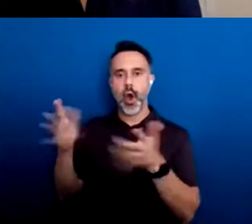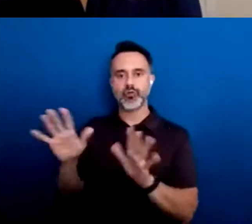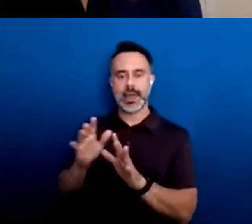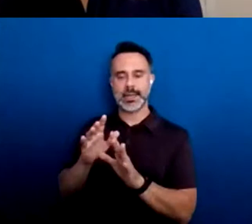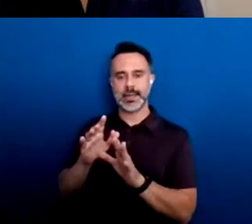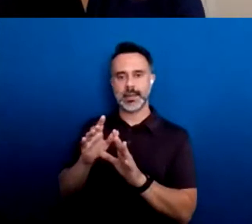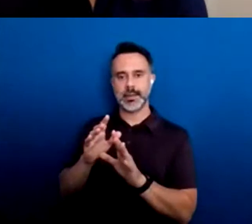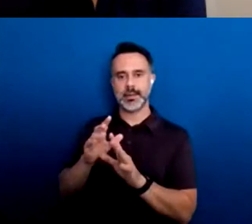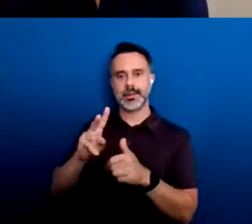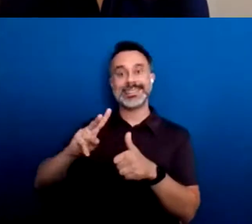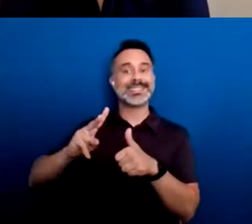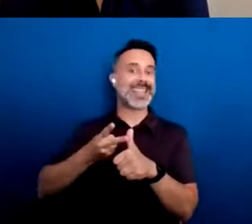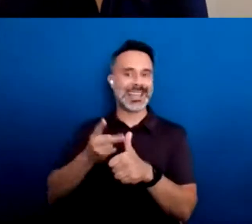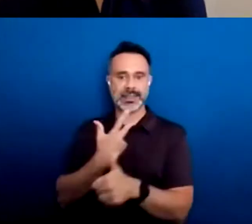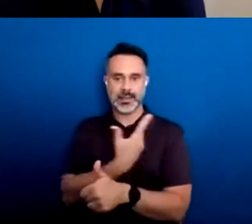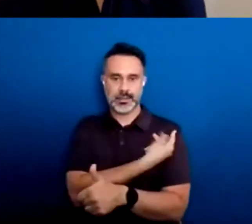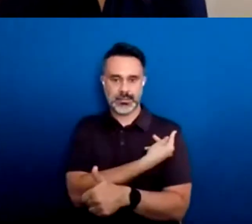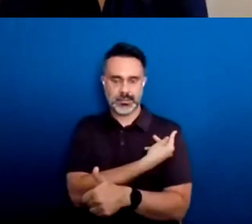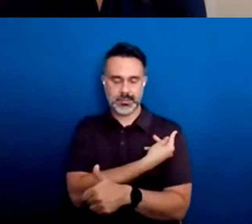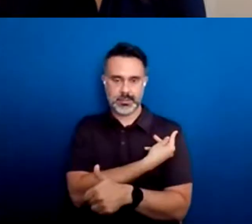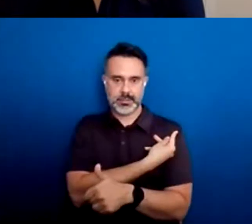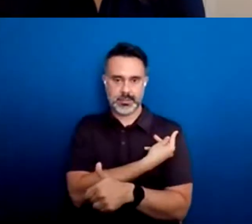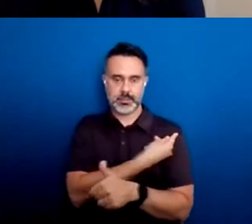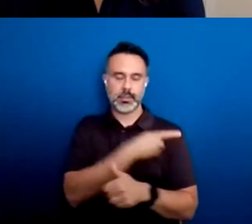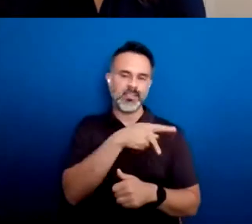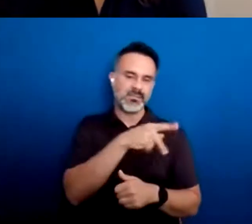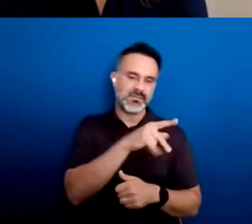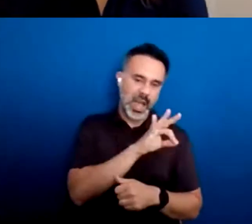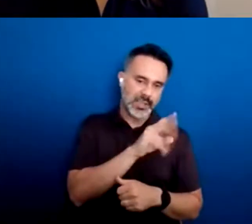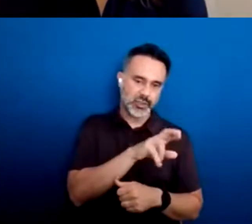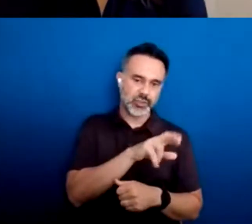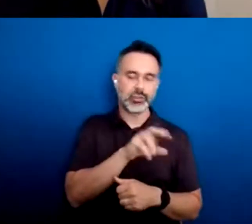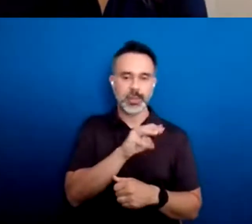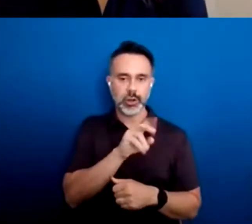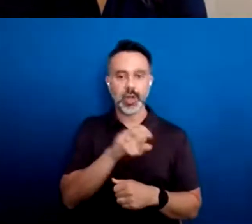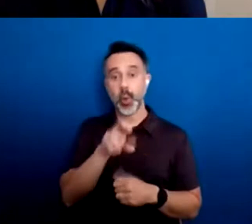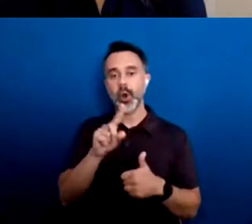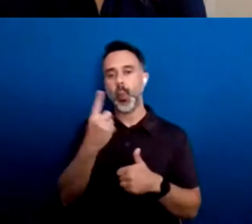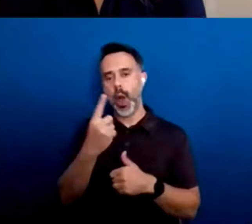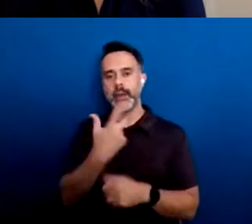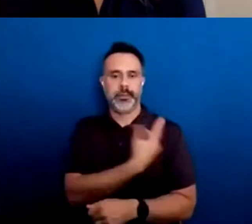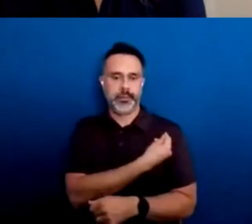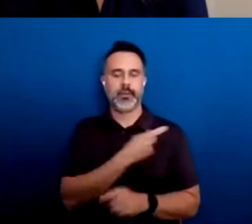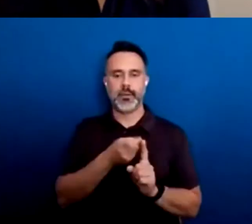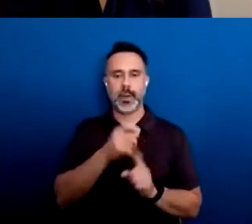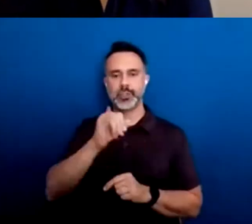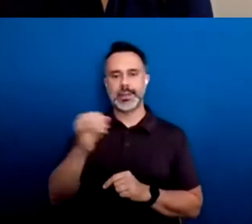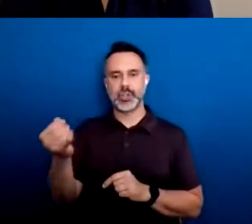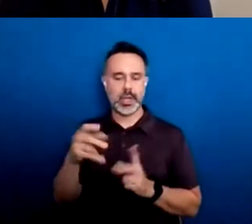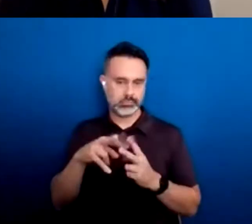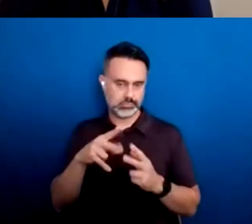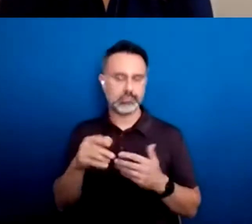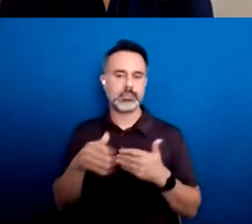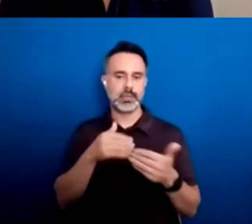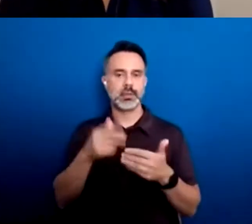of the Pfizer or Moderna vaccine or their 1 dose of the J&J vaccine. And the